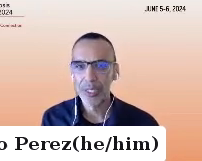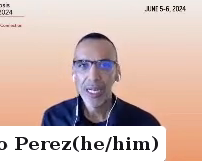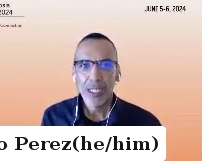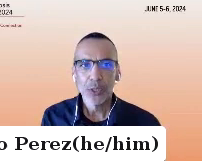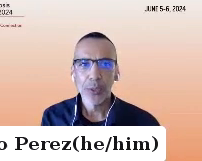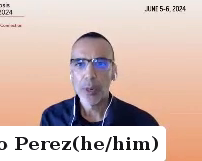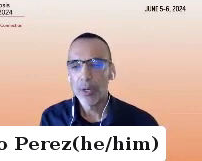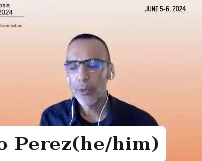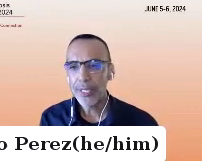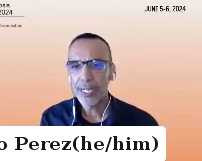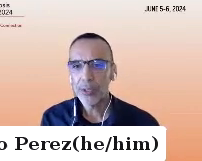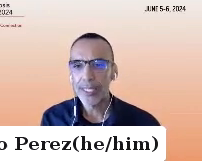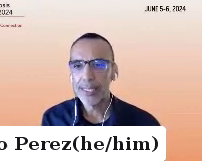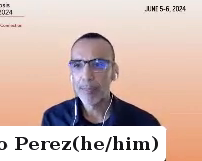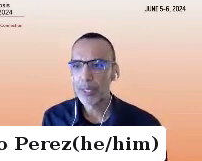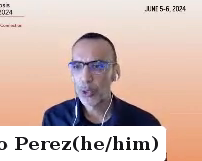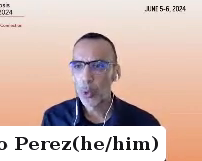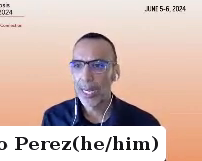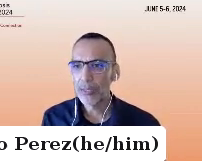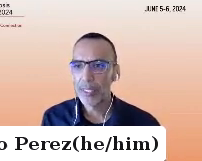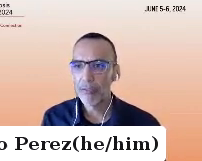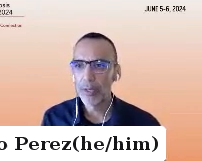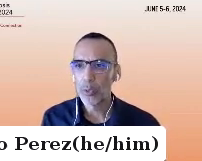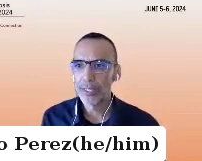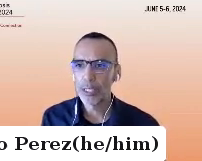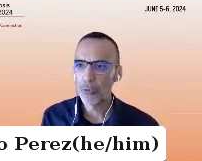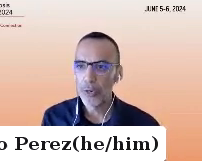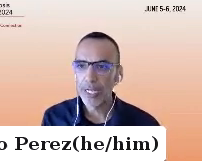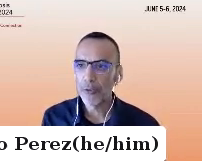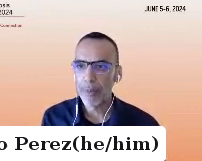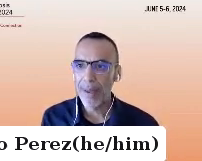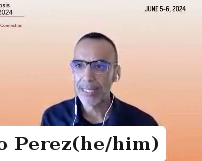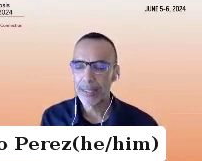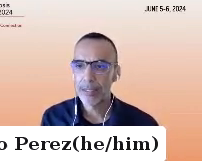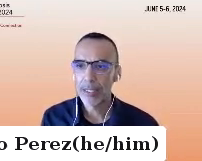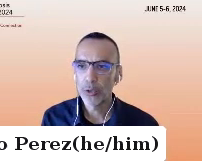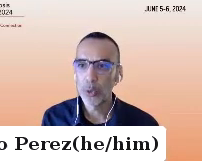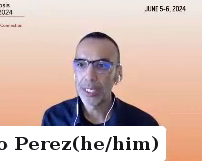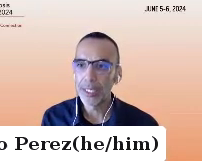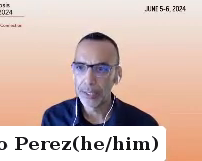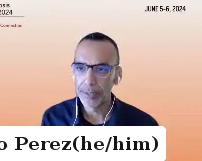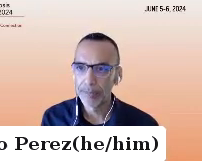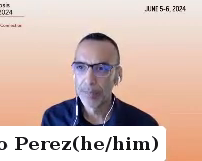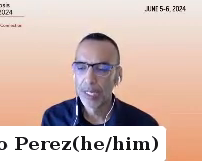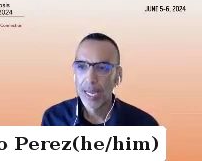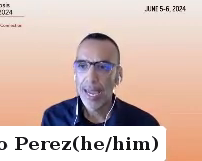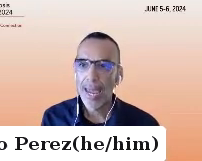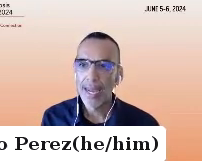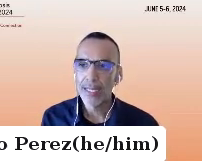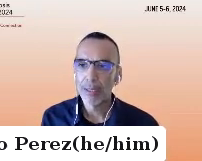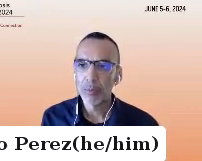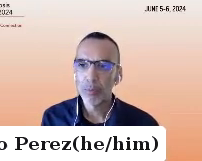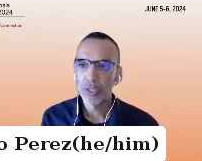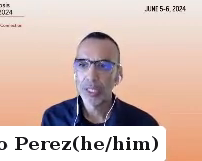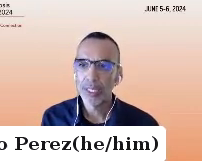permission. So Lori Taylor is a person who has been living with schizophrenia for the past 20 years.